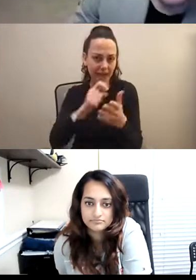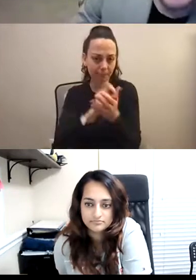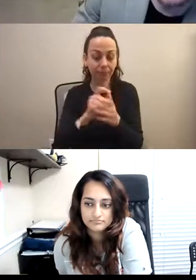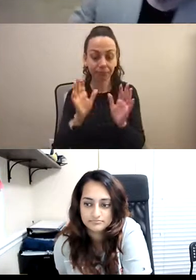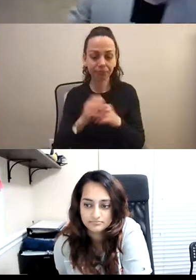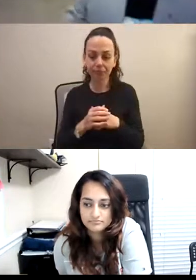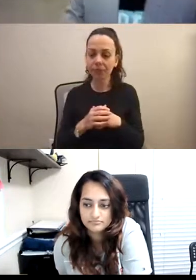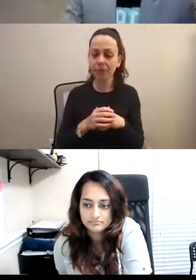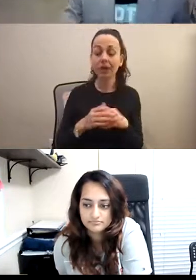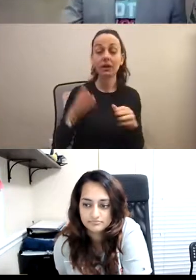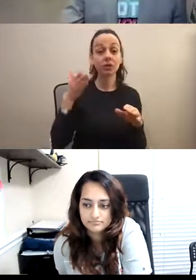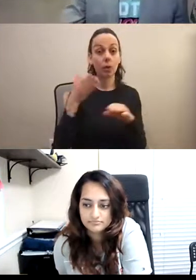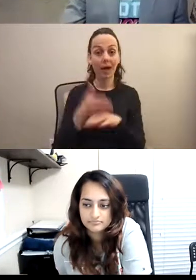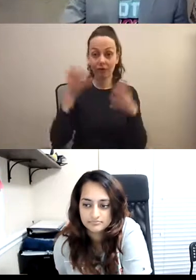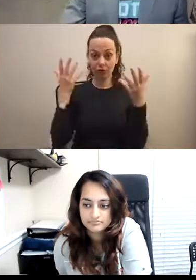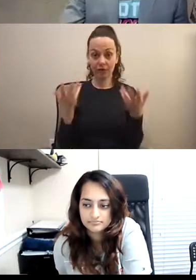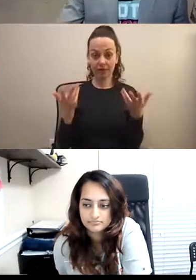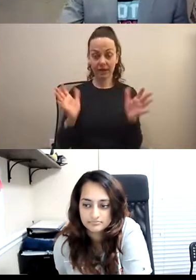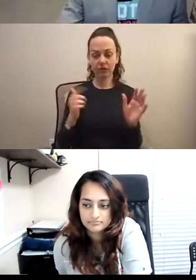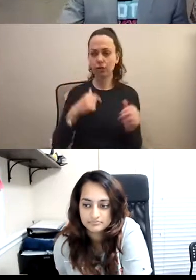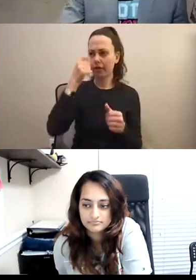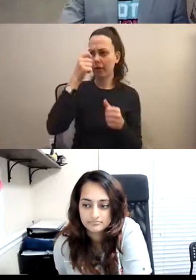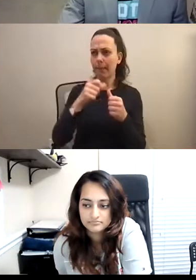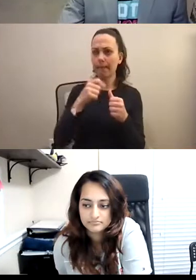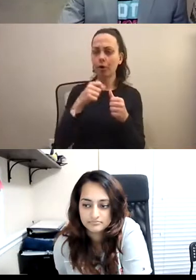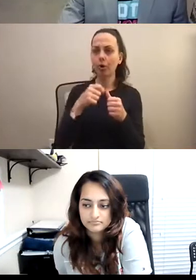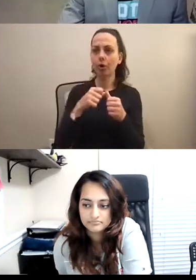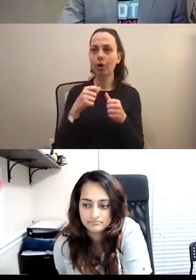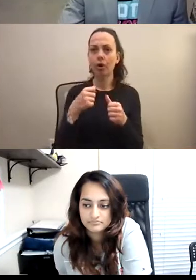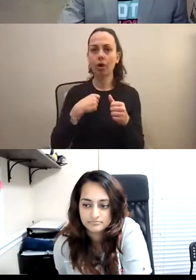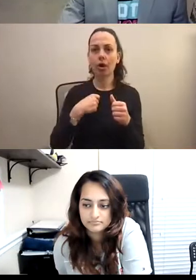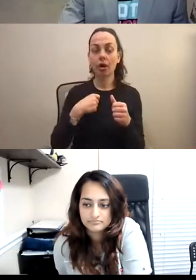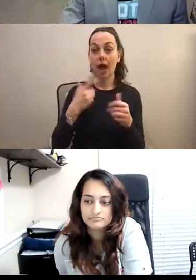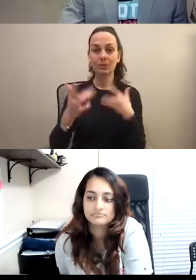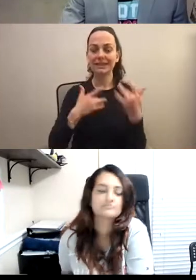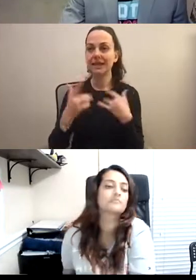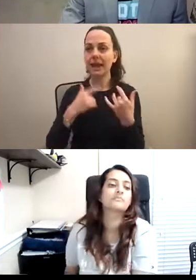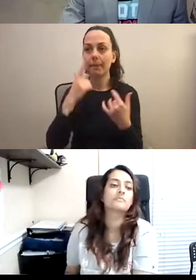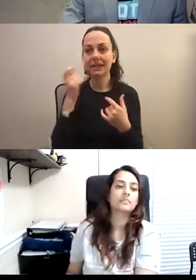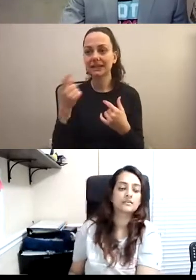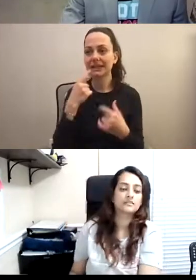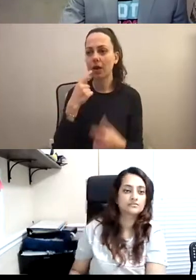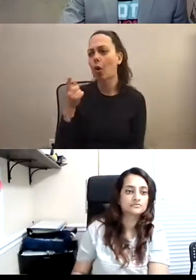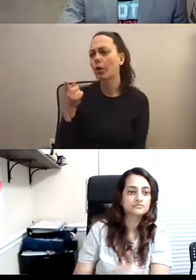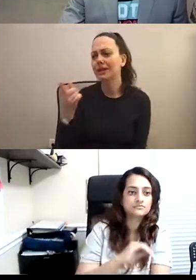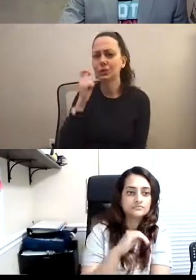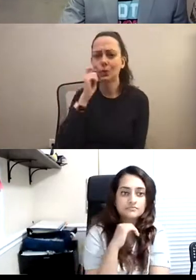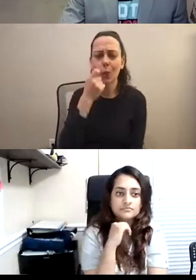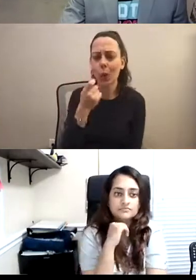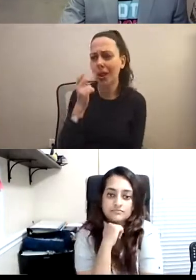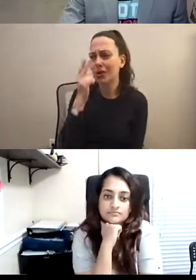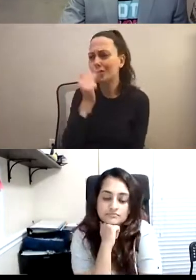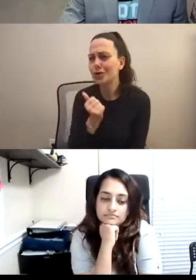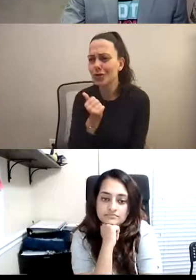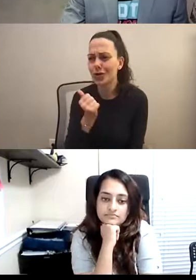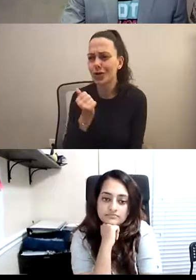So afterwards, I remember saying, I got so excited because I was like, he's cool, he's cute, like it was okay, like I'd like to see